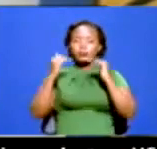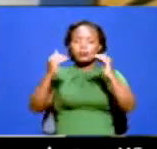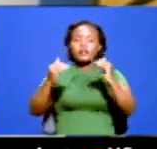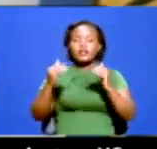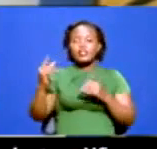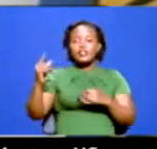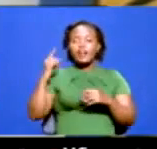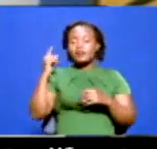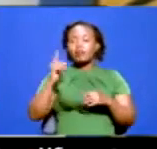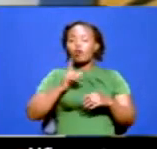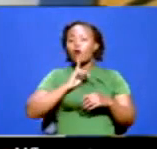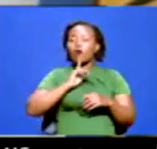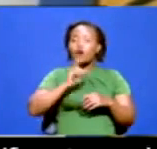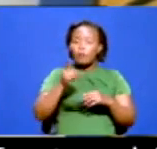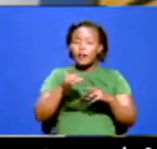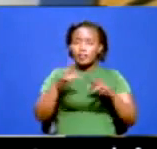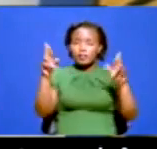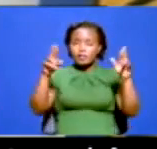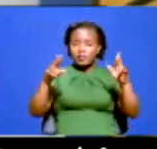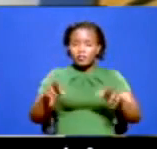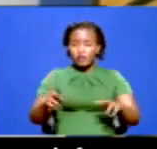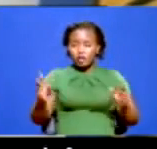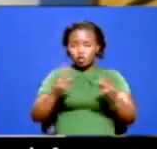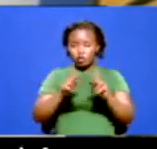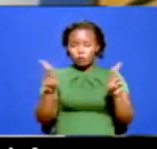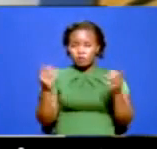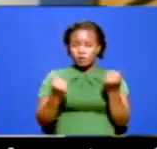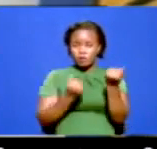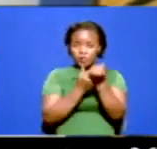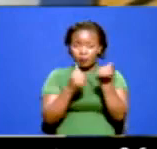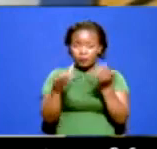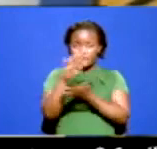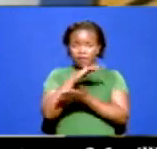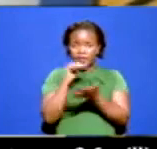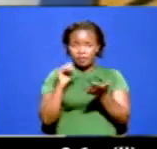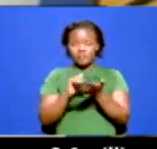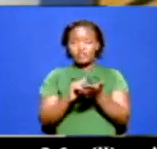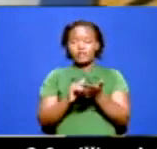the International Peace Support Training Center. And I think